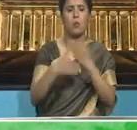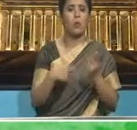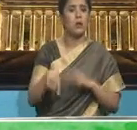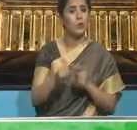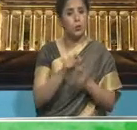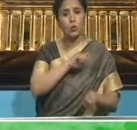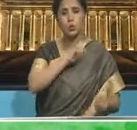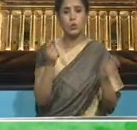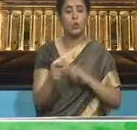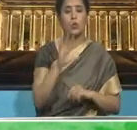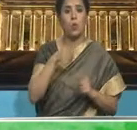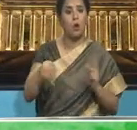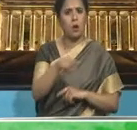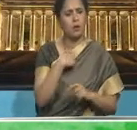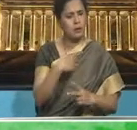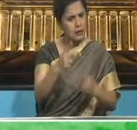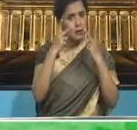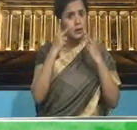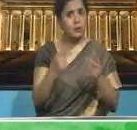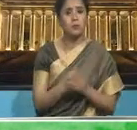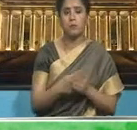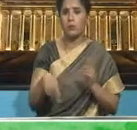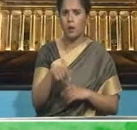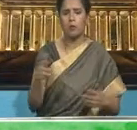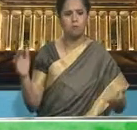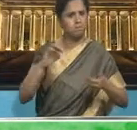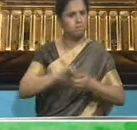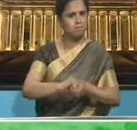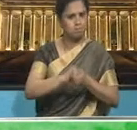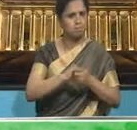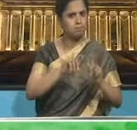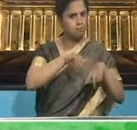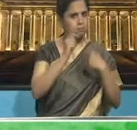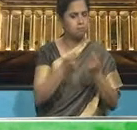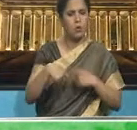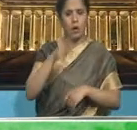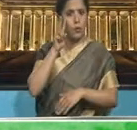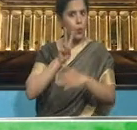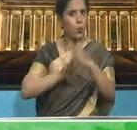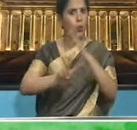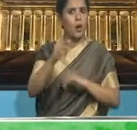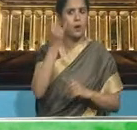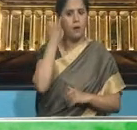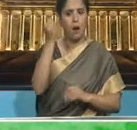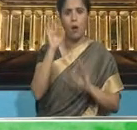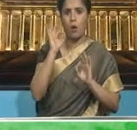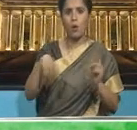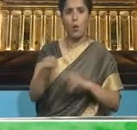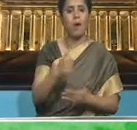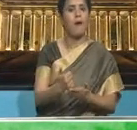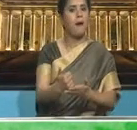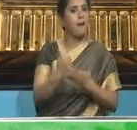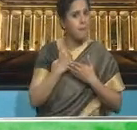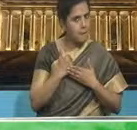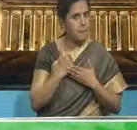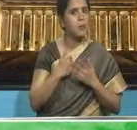Revolutionaries and reformers joined hands with visionaries and idealists to help